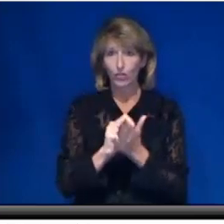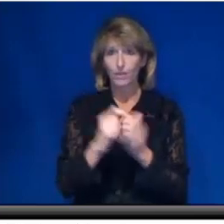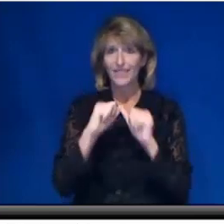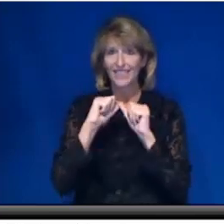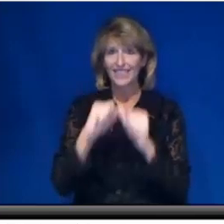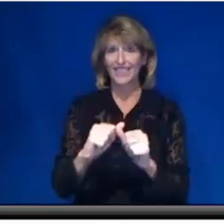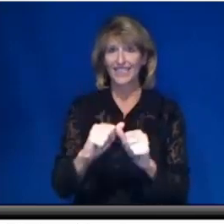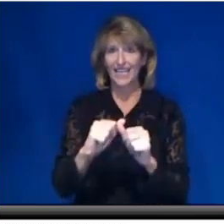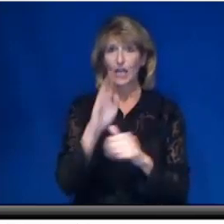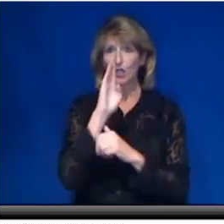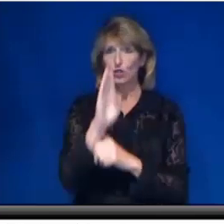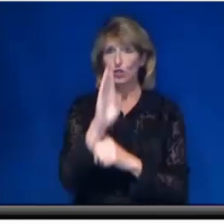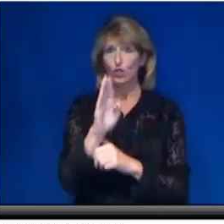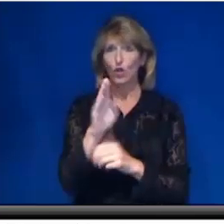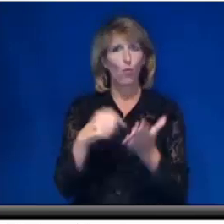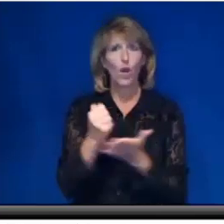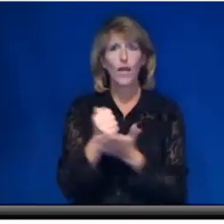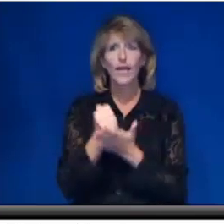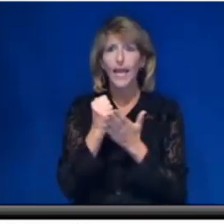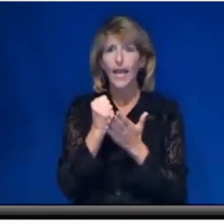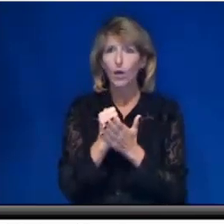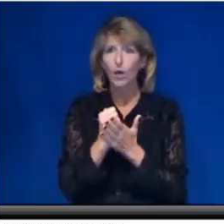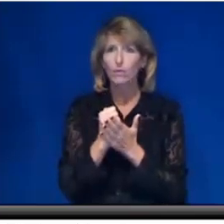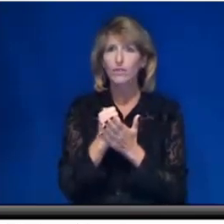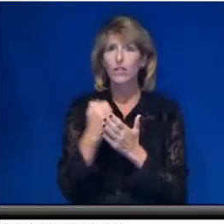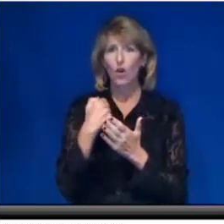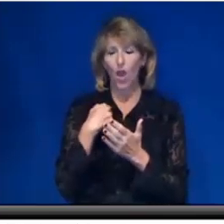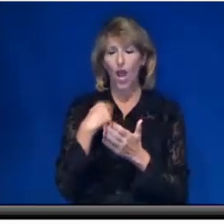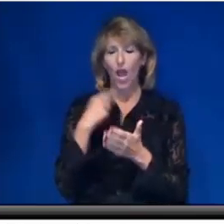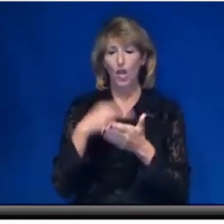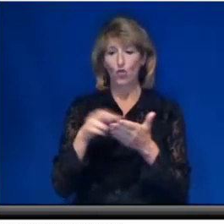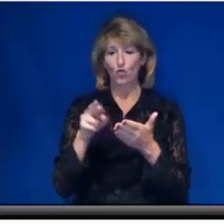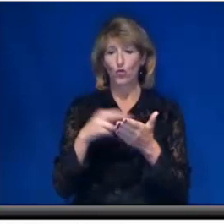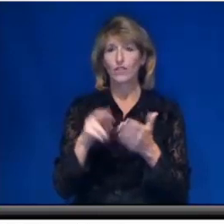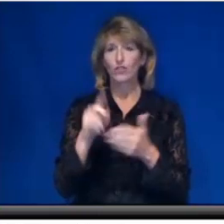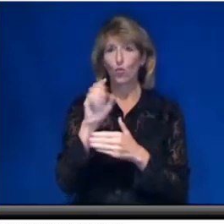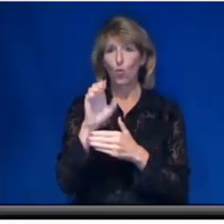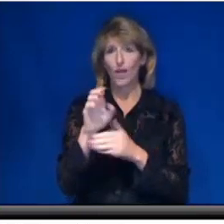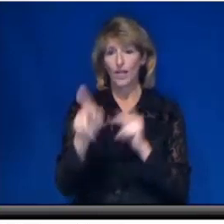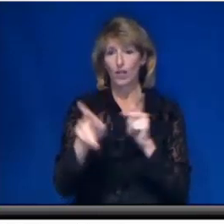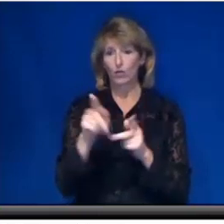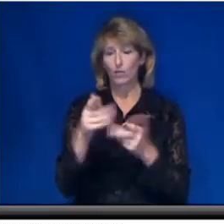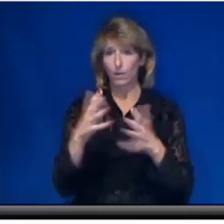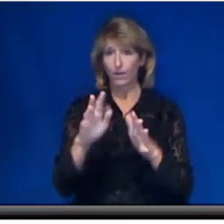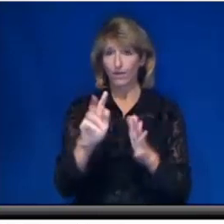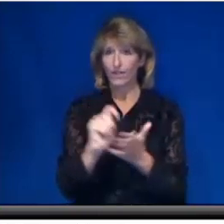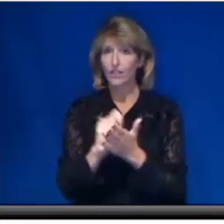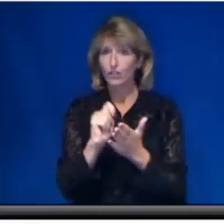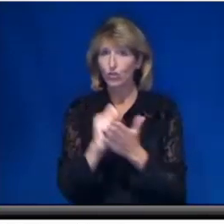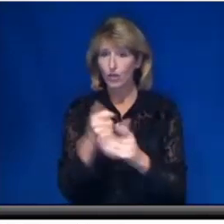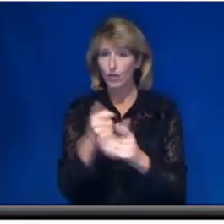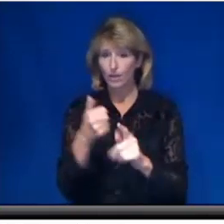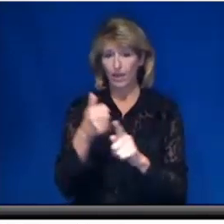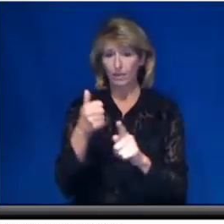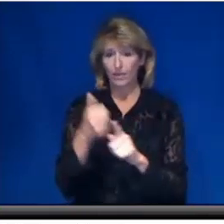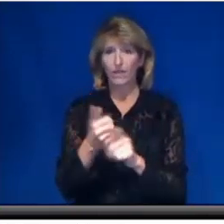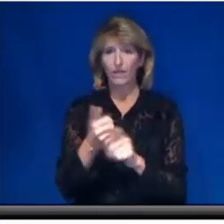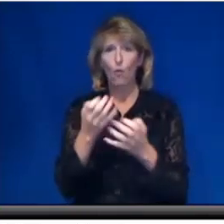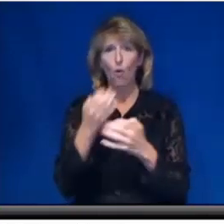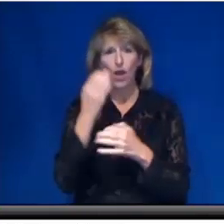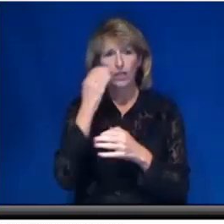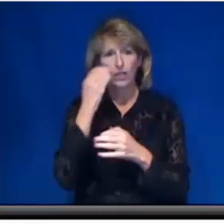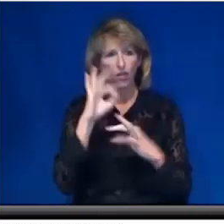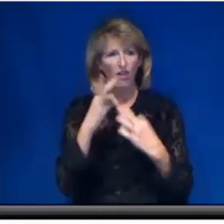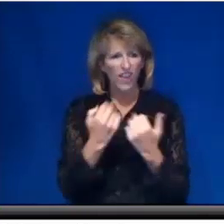post-treatment improvement and abstinence associated with attendance at recovery meetings. We researched 100 people who